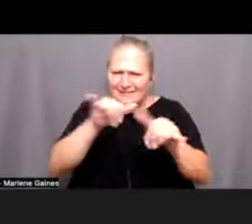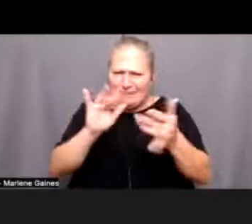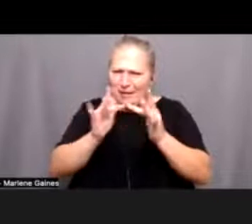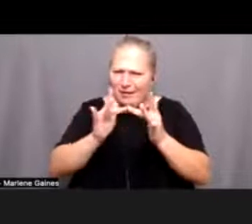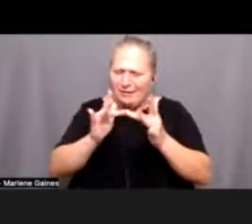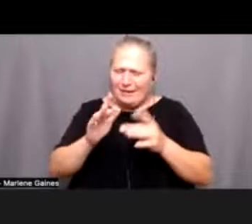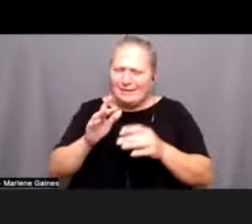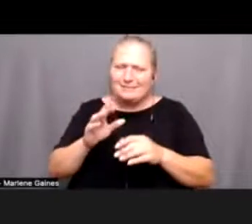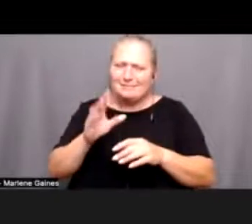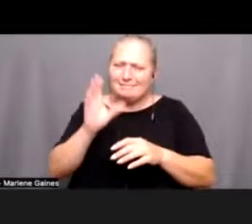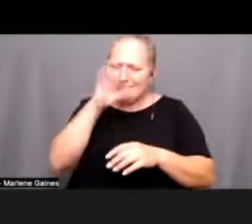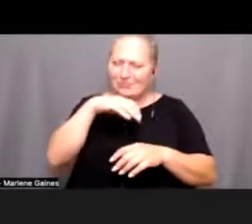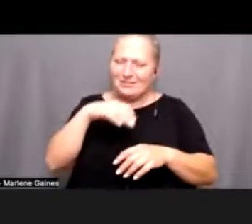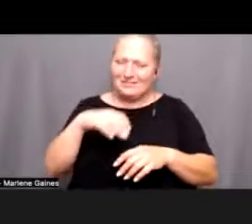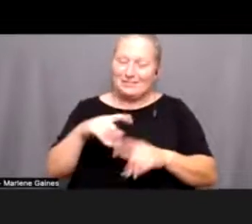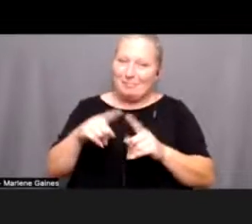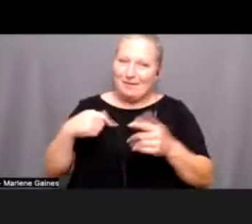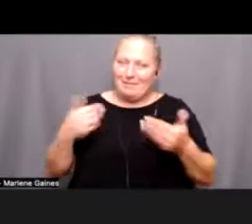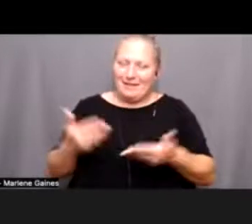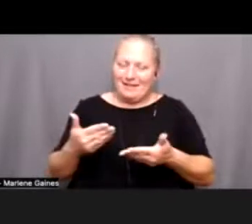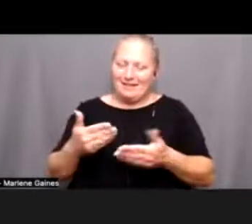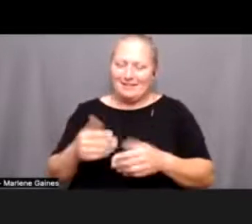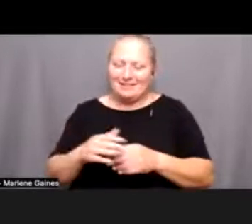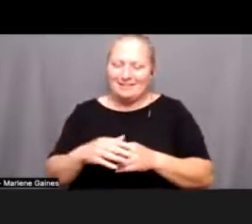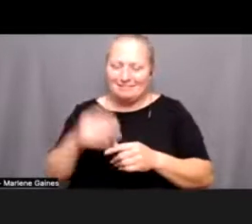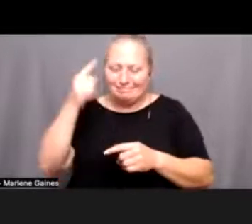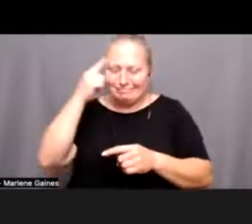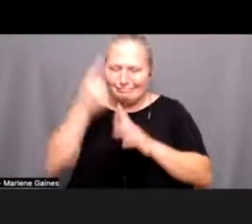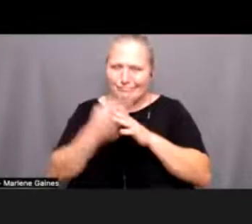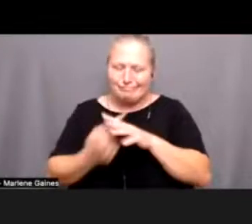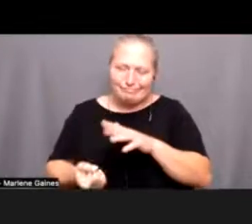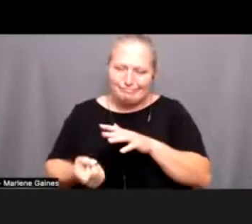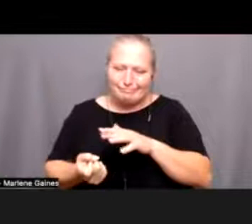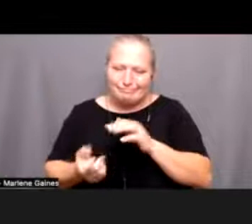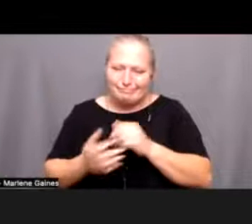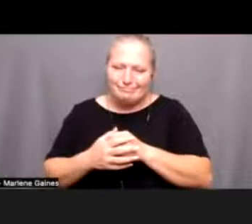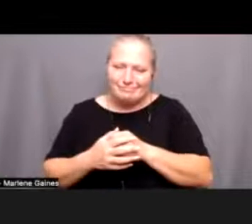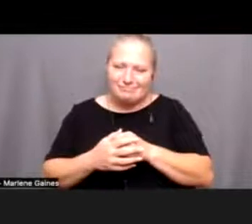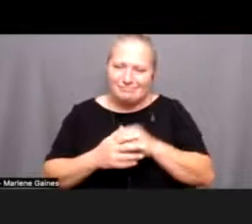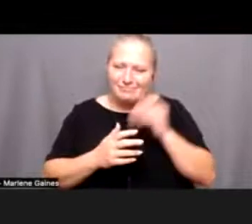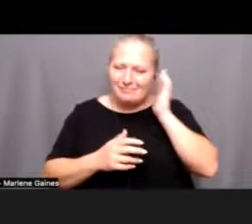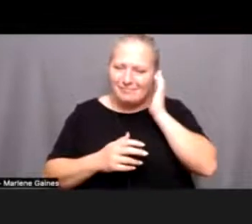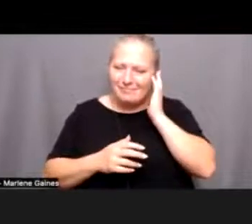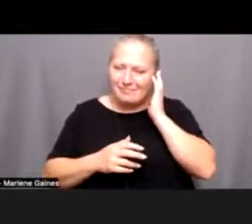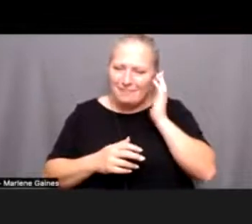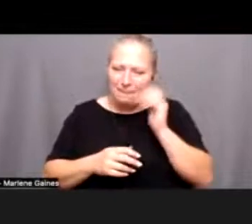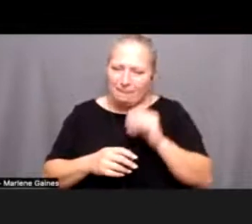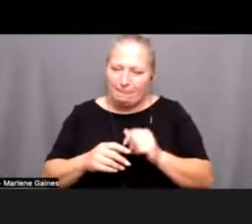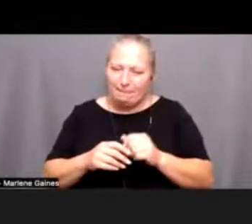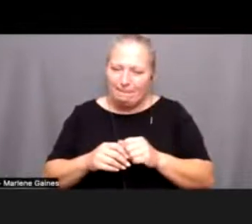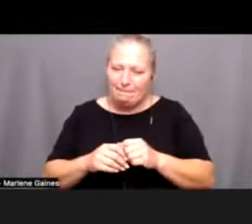I am. I just lost my train of thought. But you are using an Apple product? Good